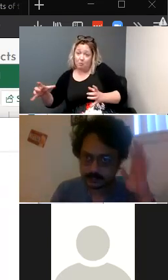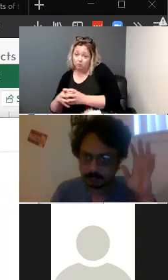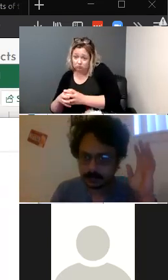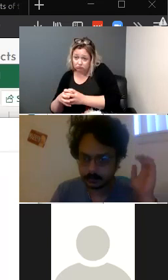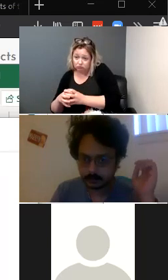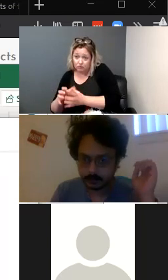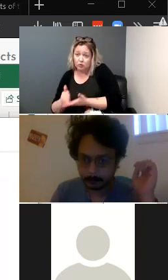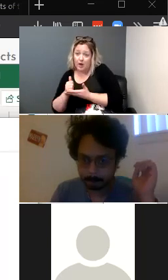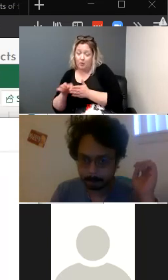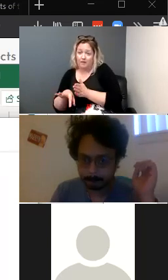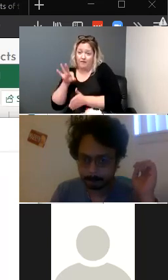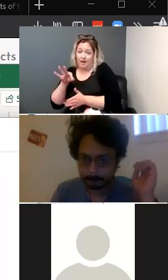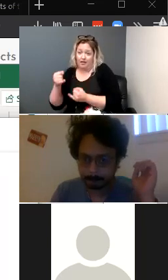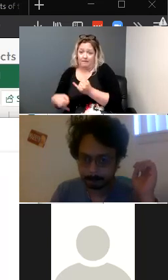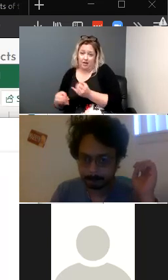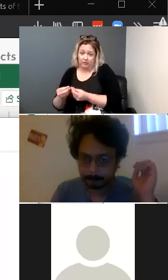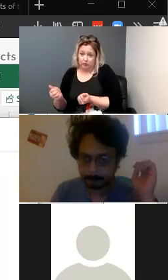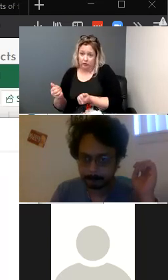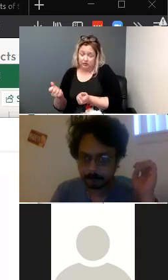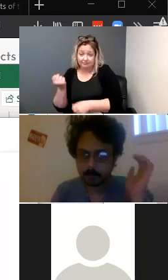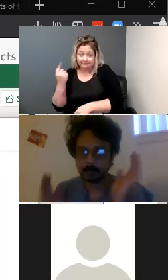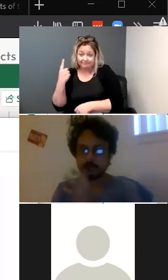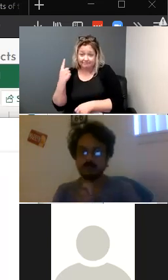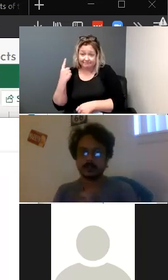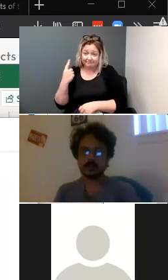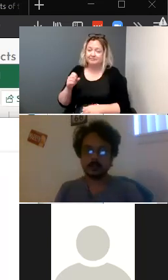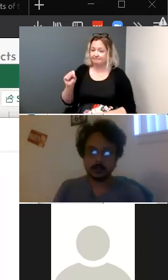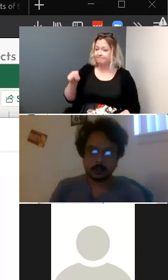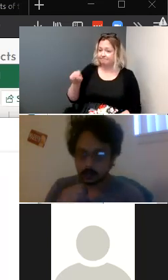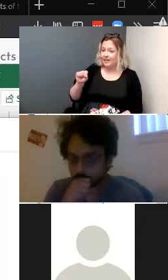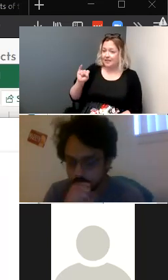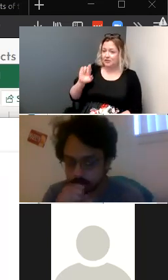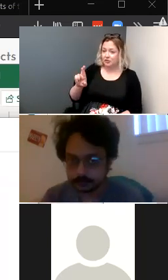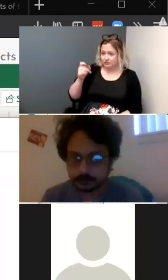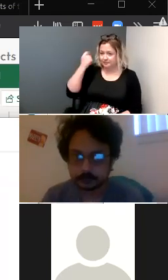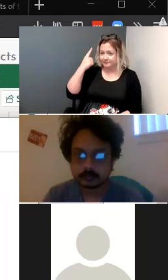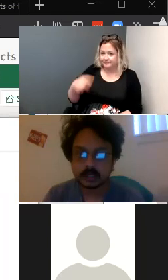Make sense, Matt? Yes, sir, it does. Perfect.